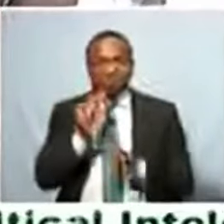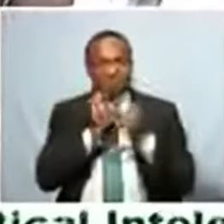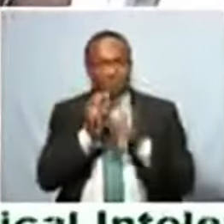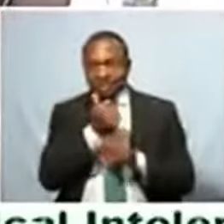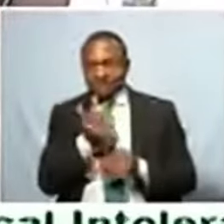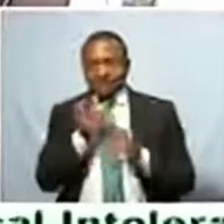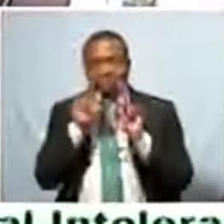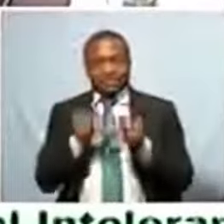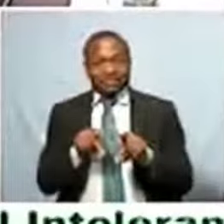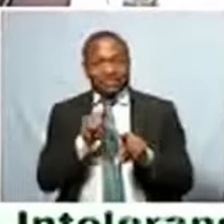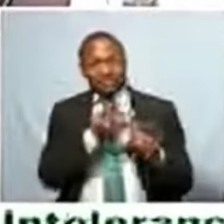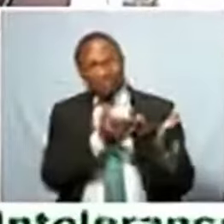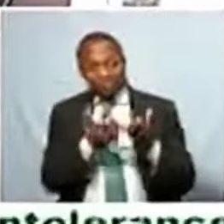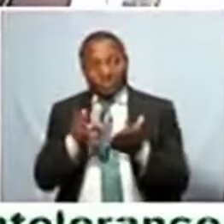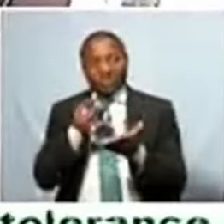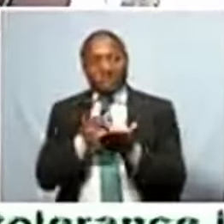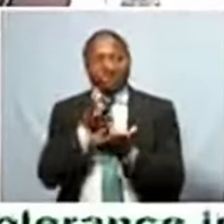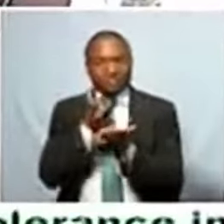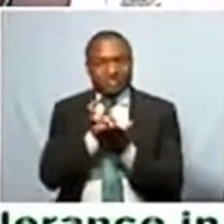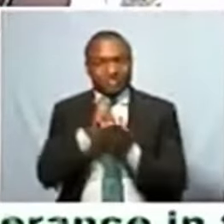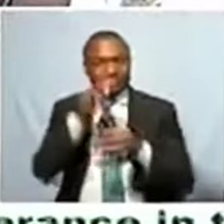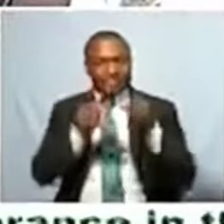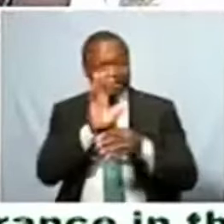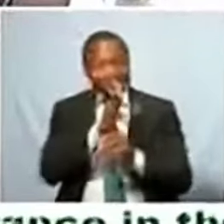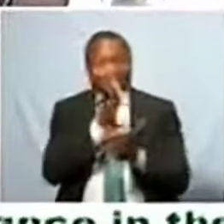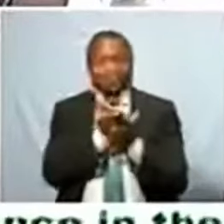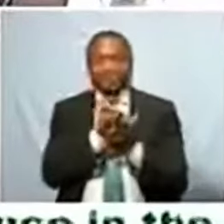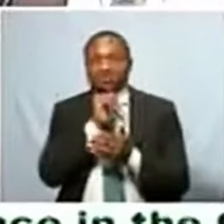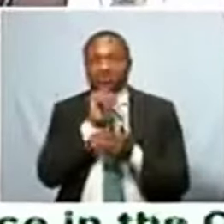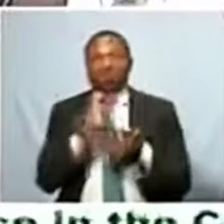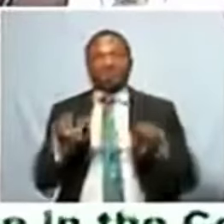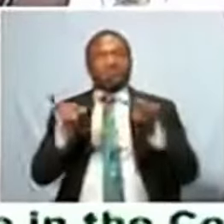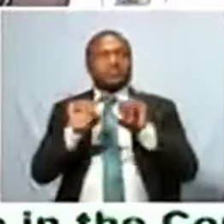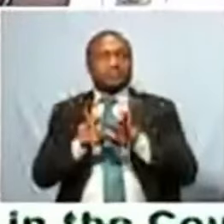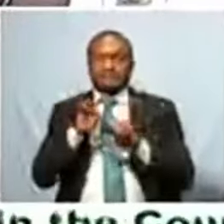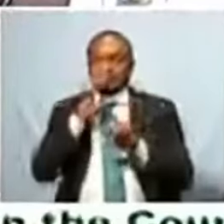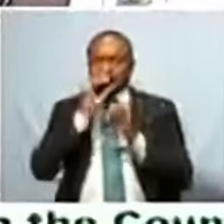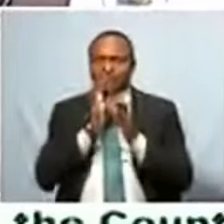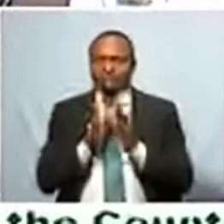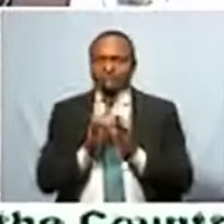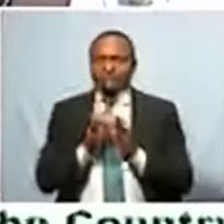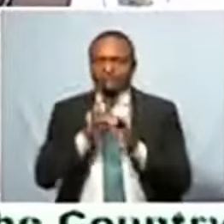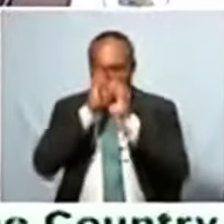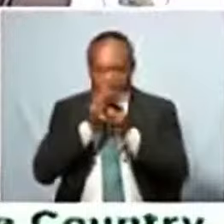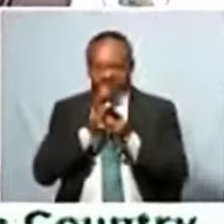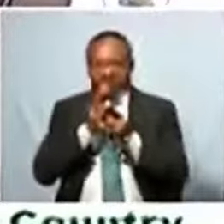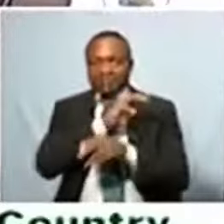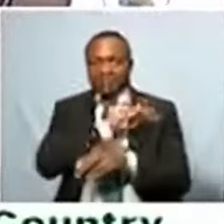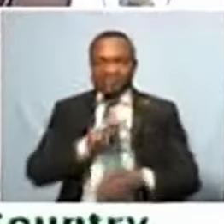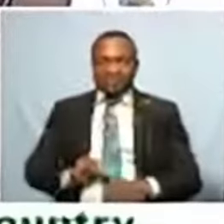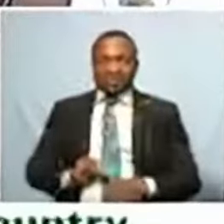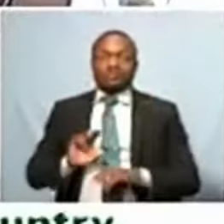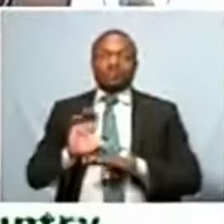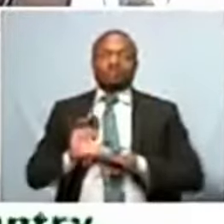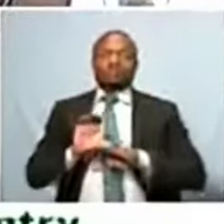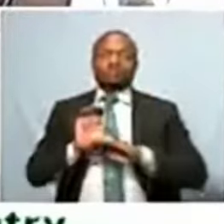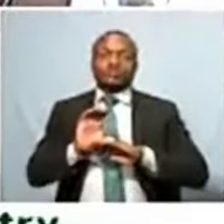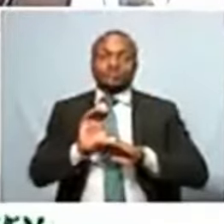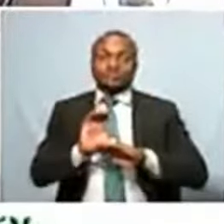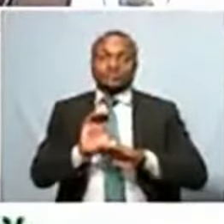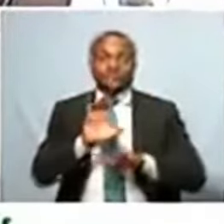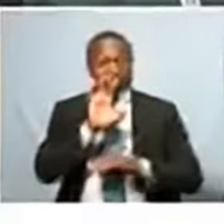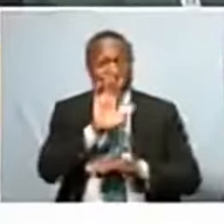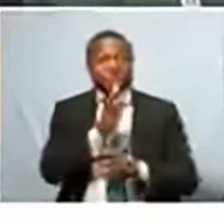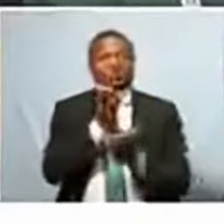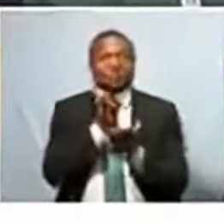another person. You brought this motion. So if your motion is not necessary, Madam Speaker, the Honorable Member for Chirubi. Yes. That's